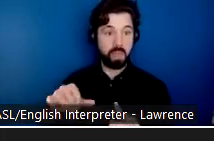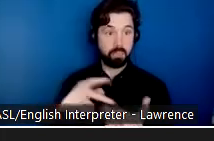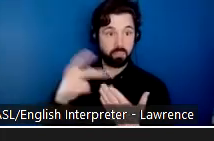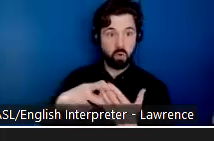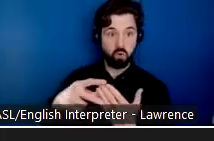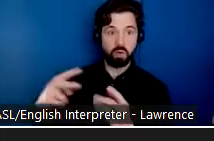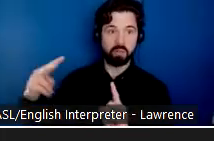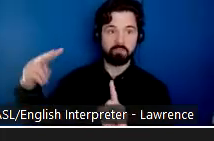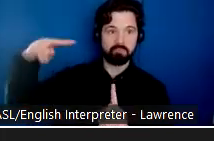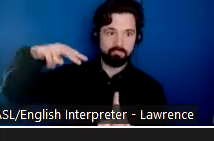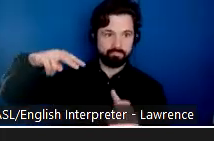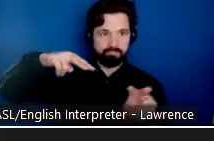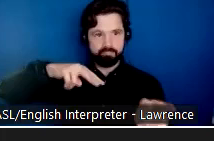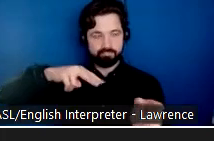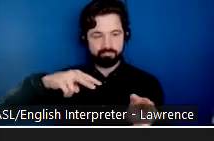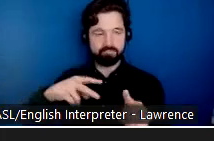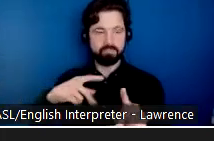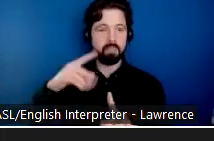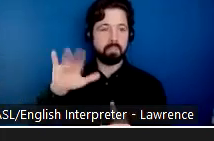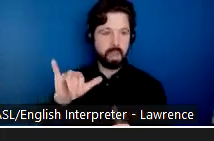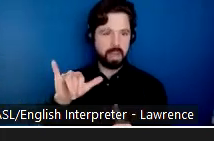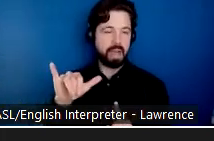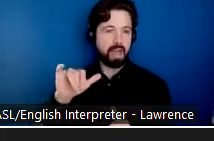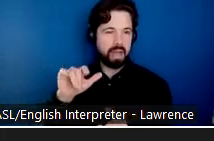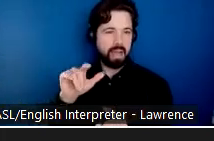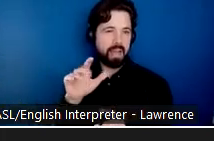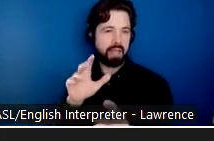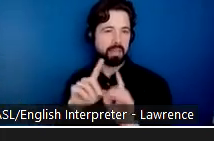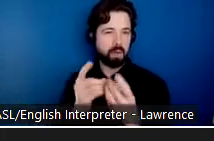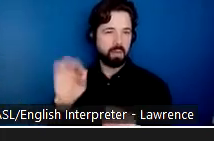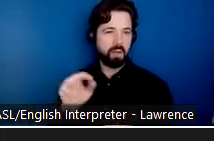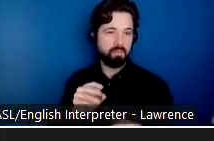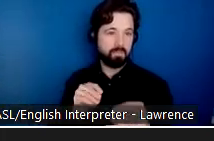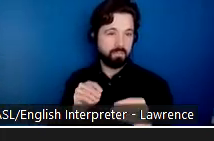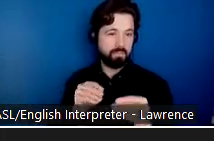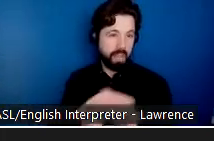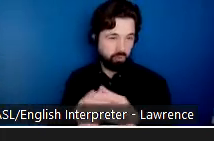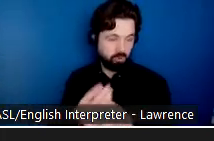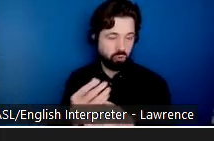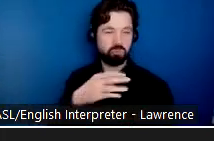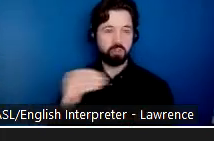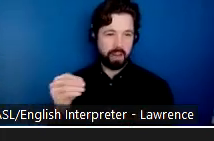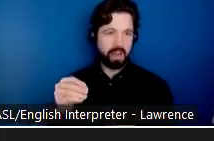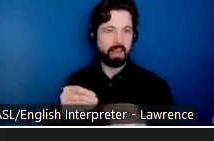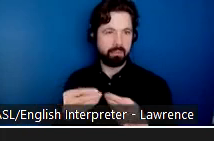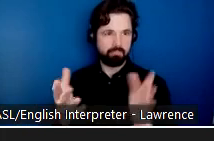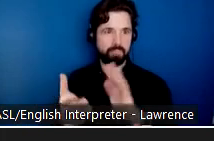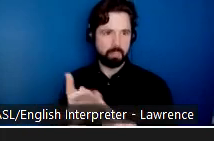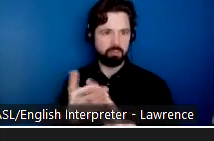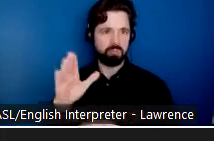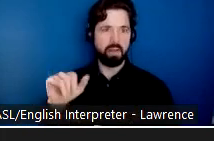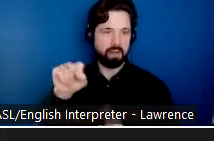Agriculture and administered by the California Department of Education. These programs are federal and